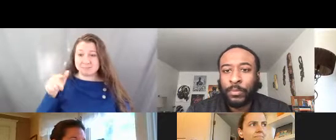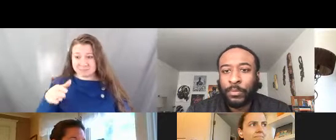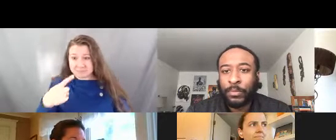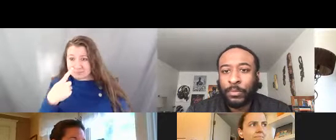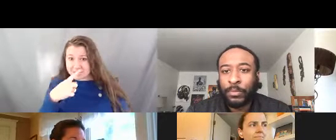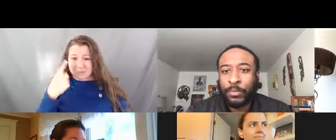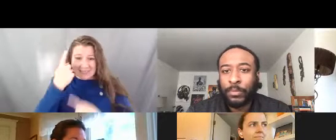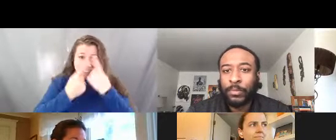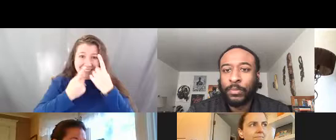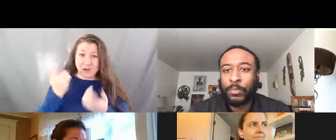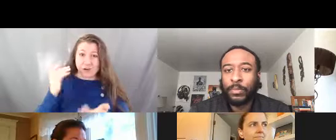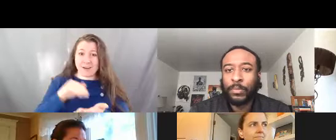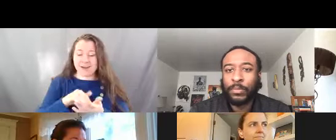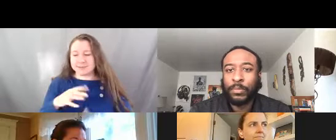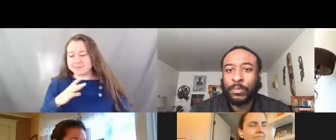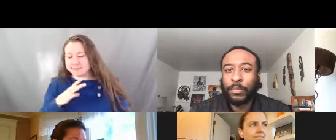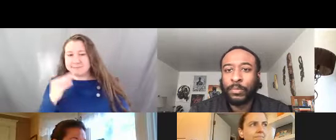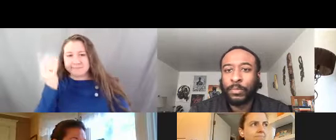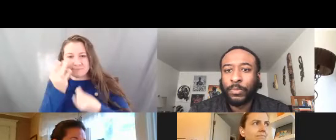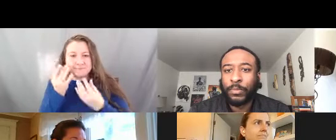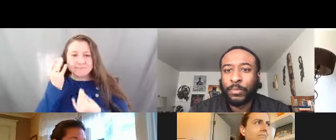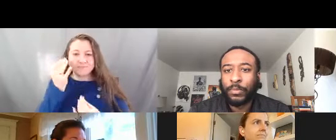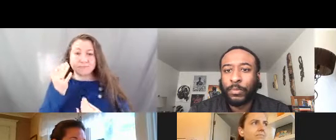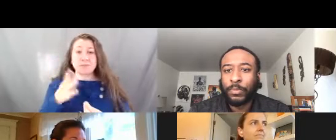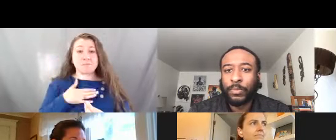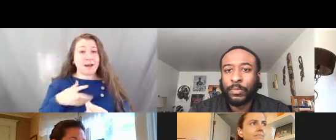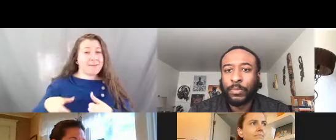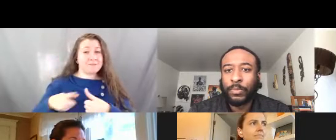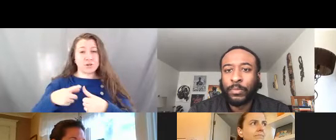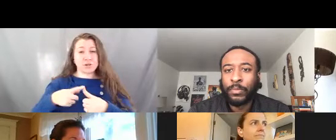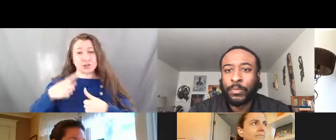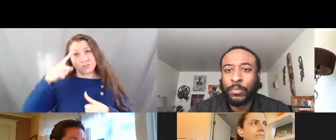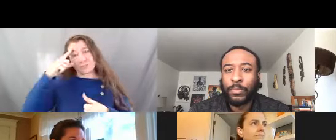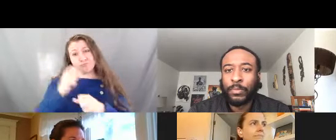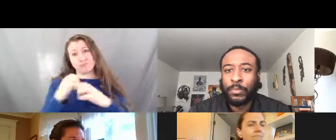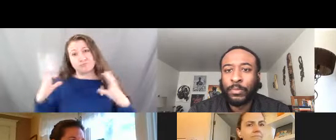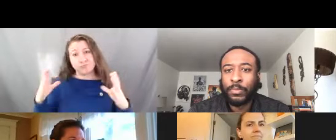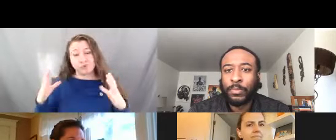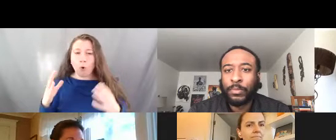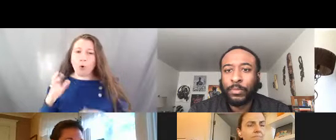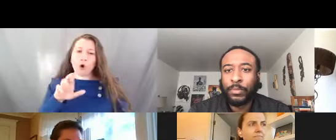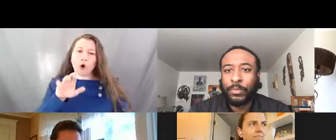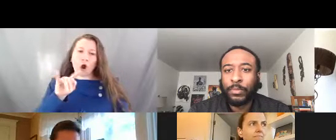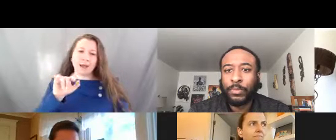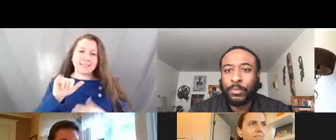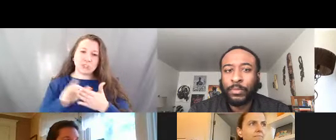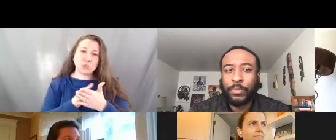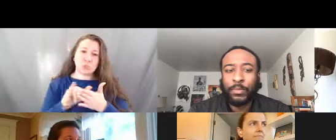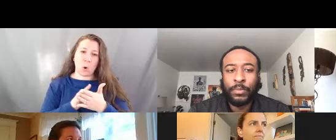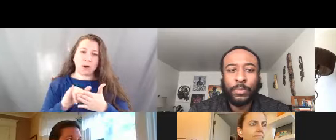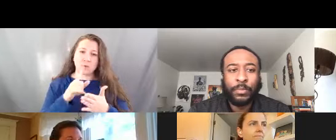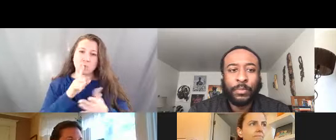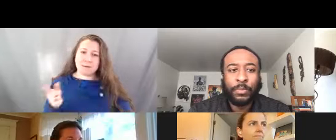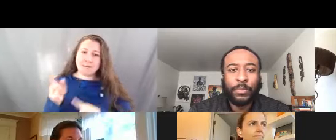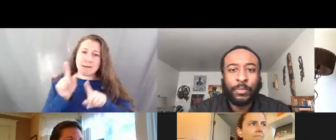reconsider. And then, I mean, my initial plan was to come to RET New York, and then I